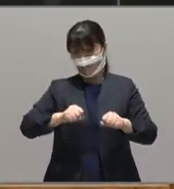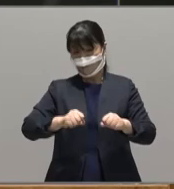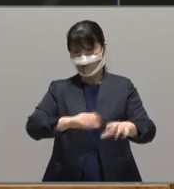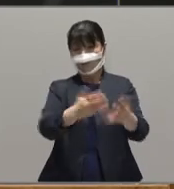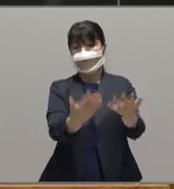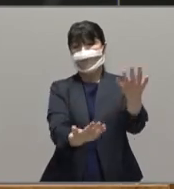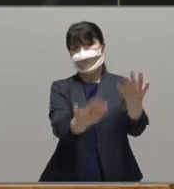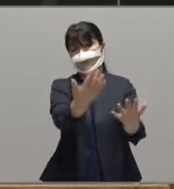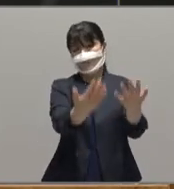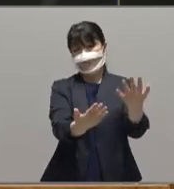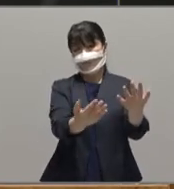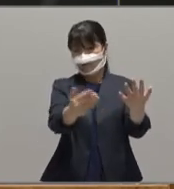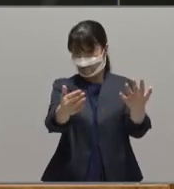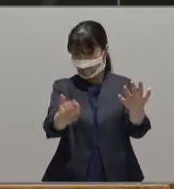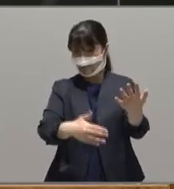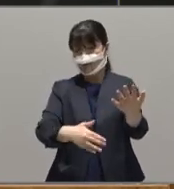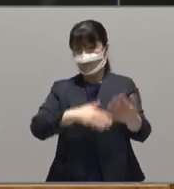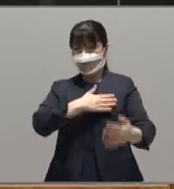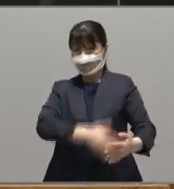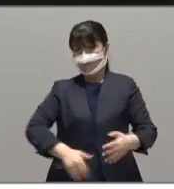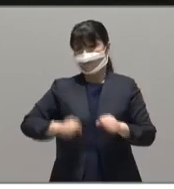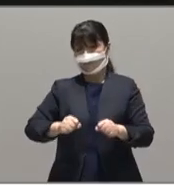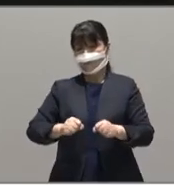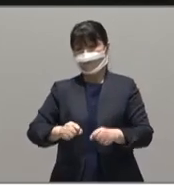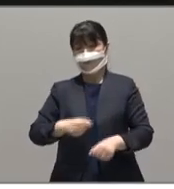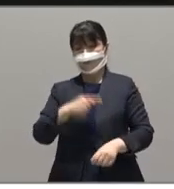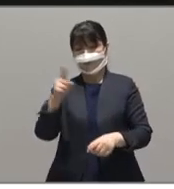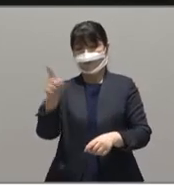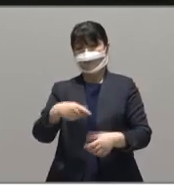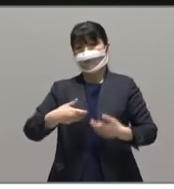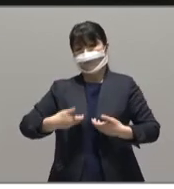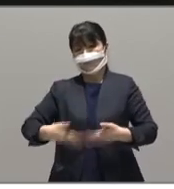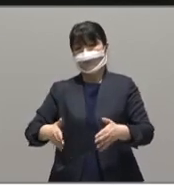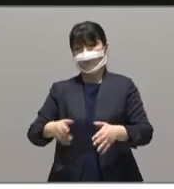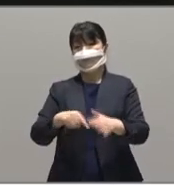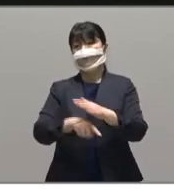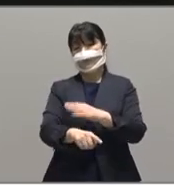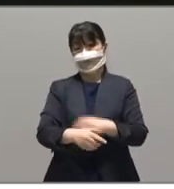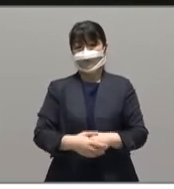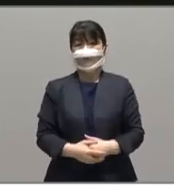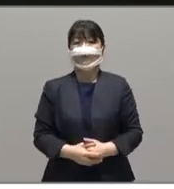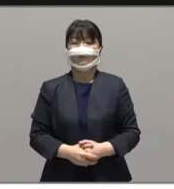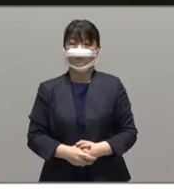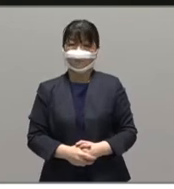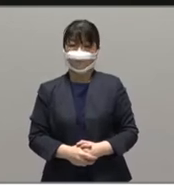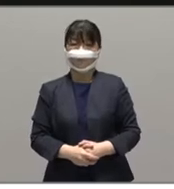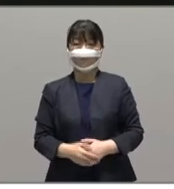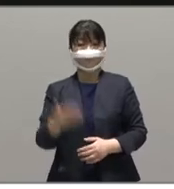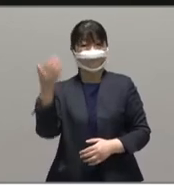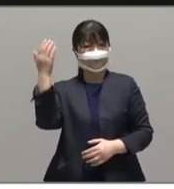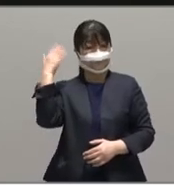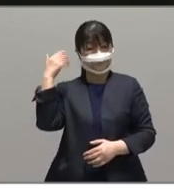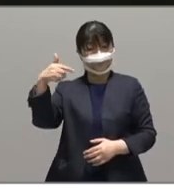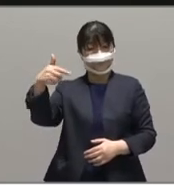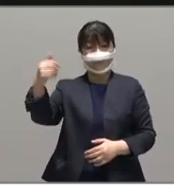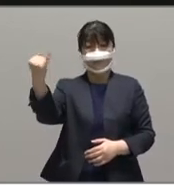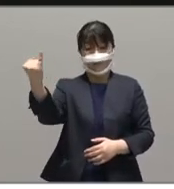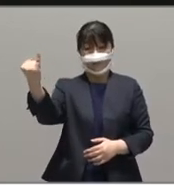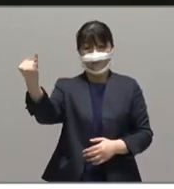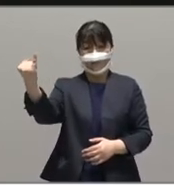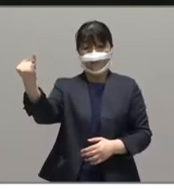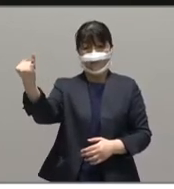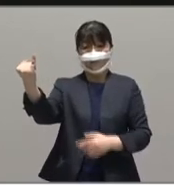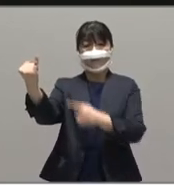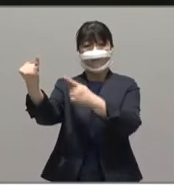healthy forest, healthy human beings and healthy animals can be born. Thank you very much.